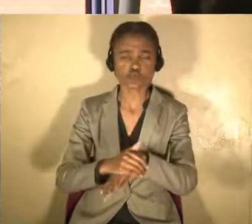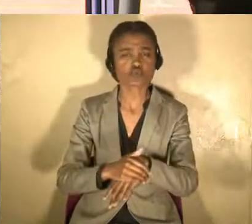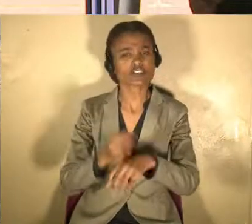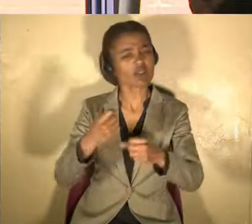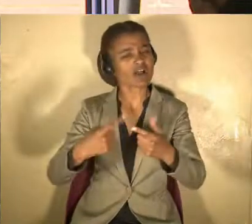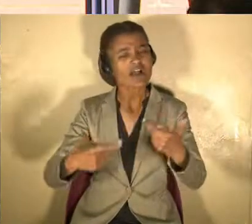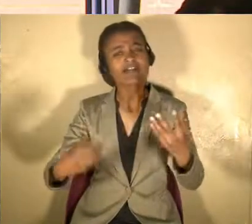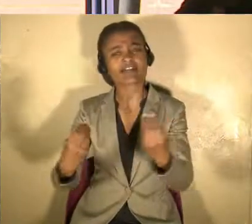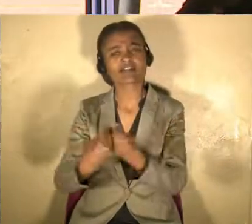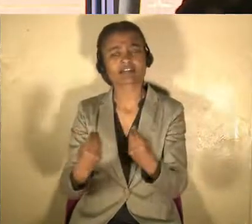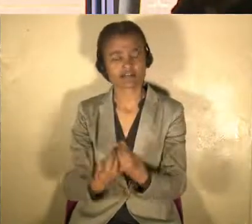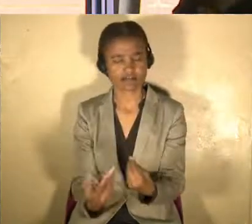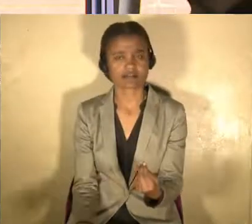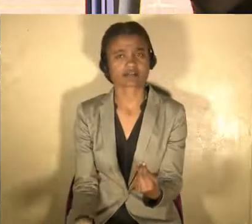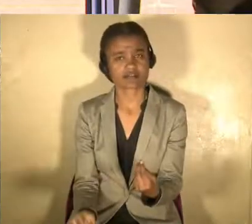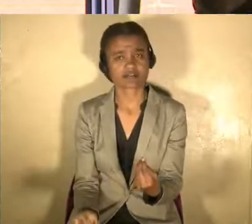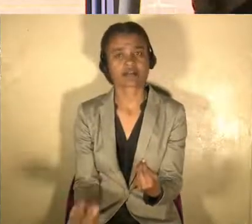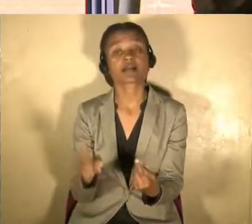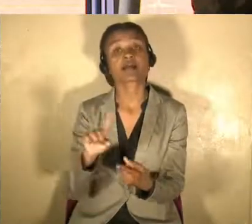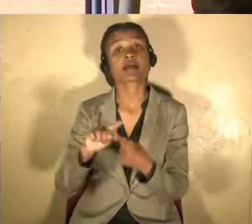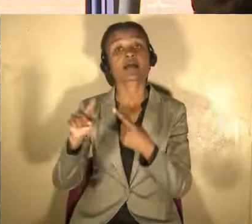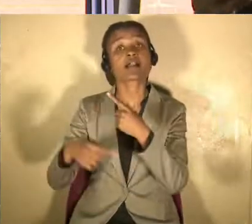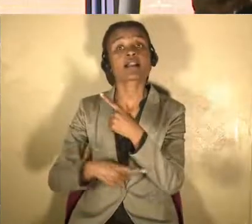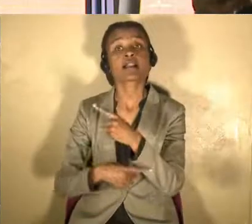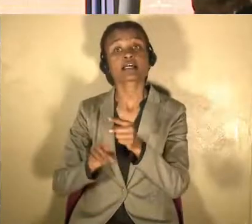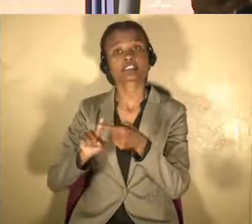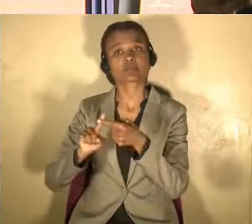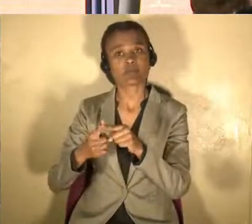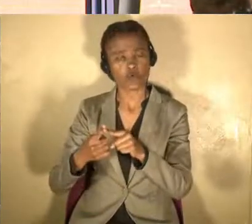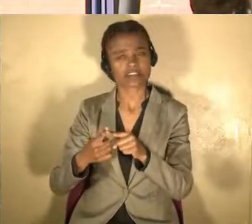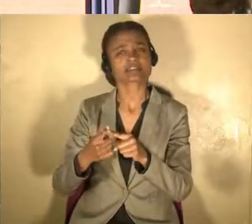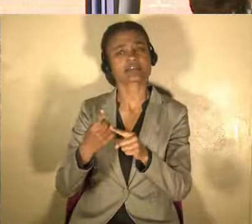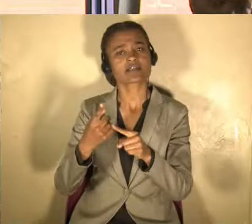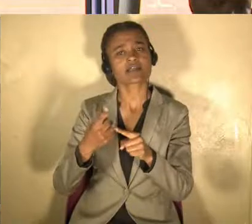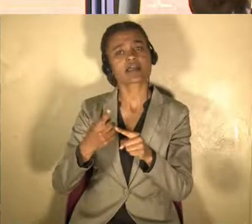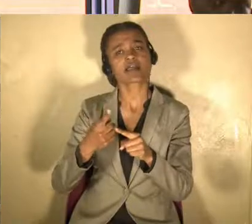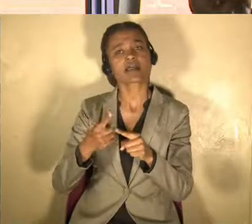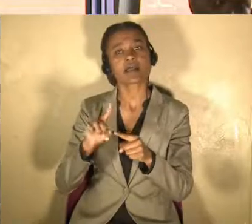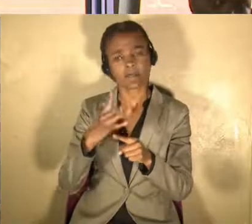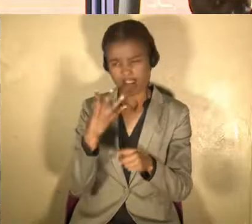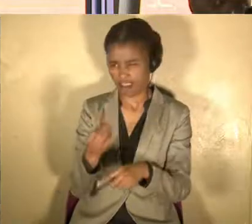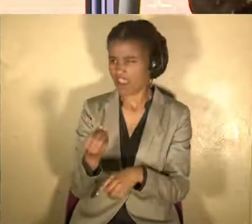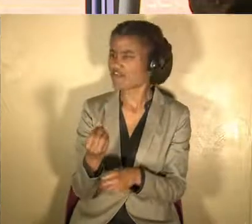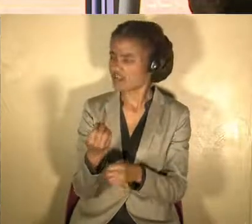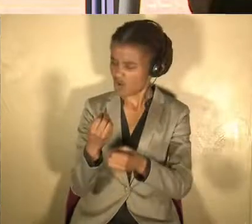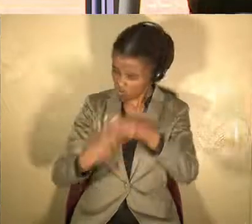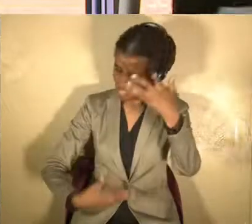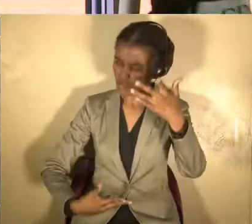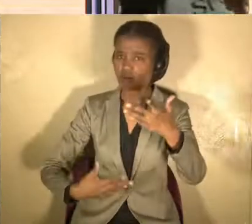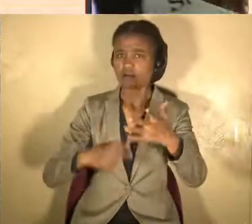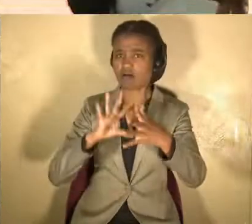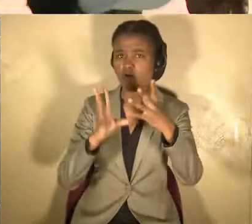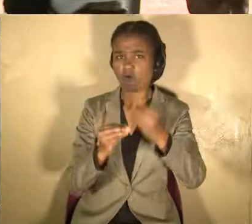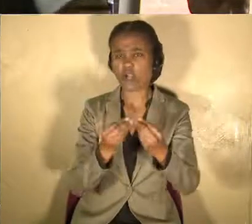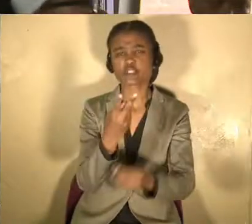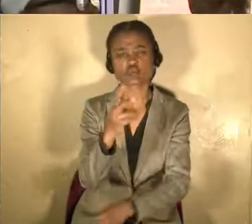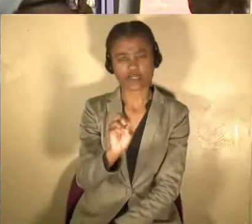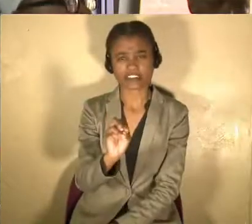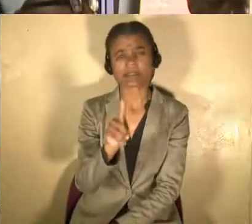ibe khona. The last point ngoba nginazo zi20 njengesanko but I will make few of